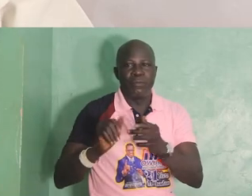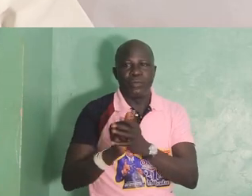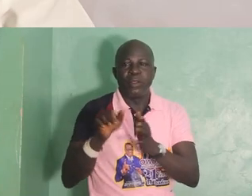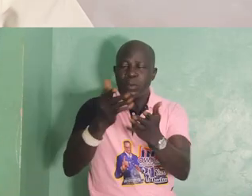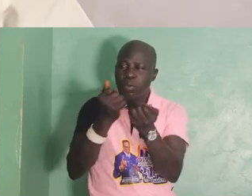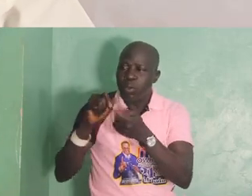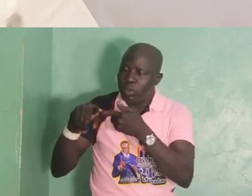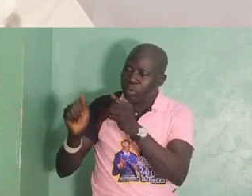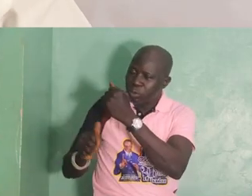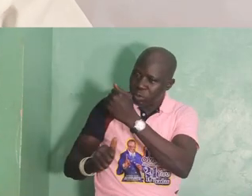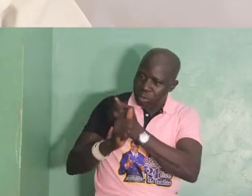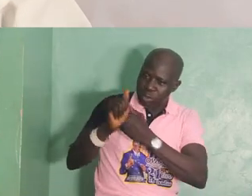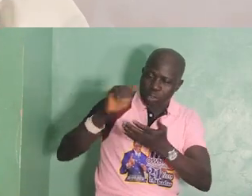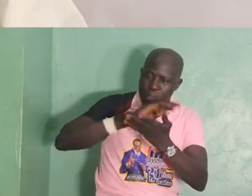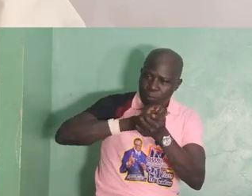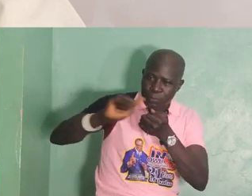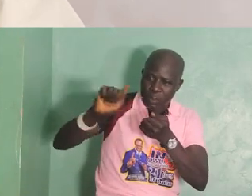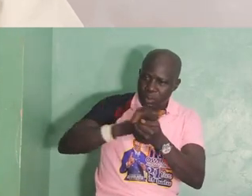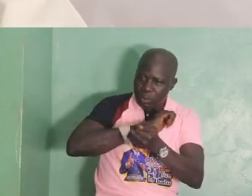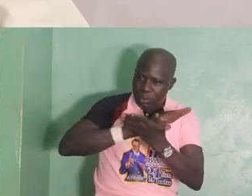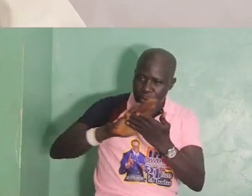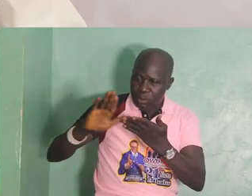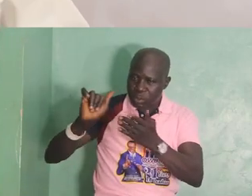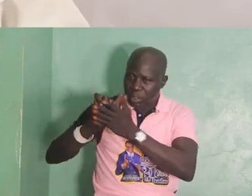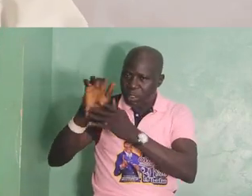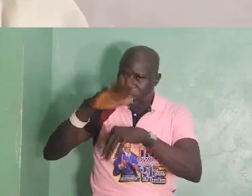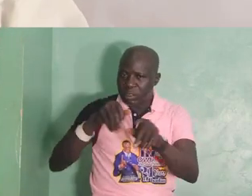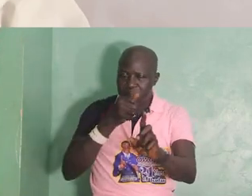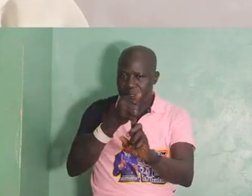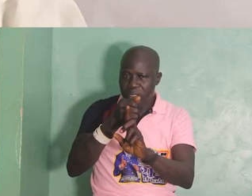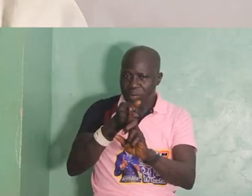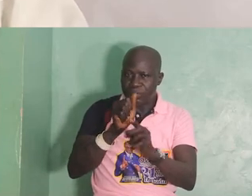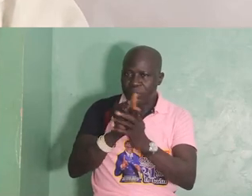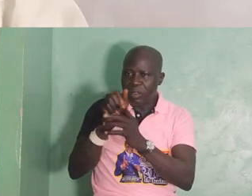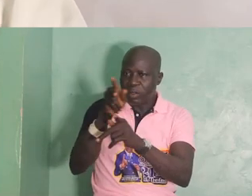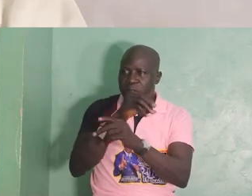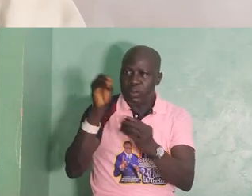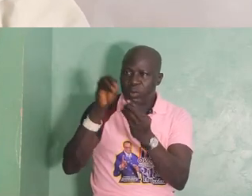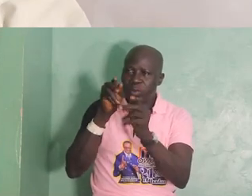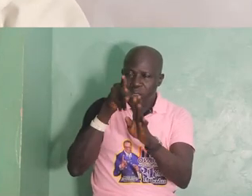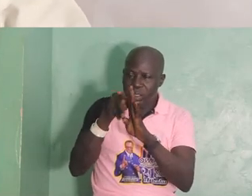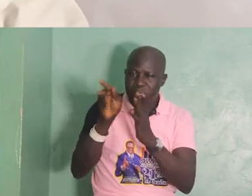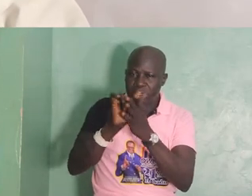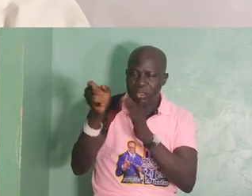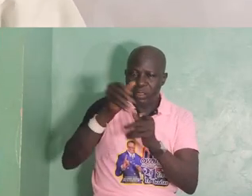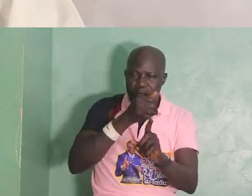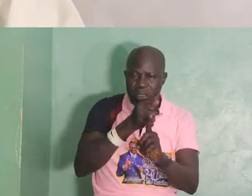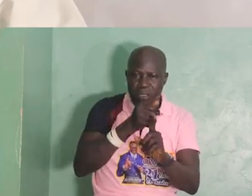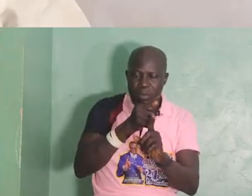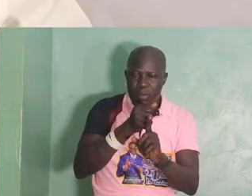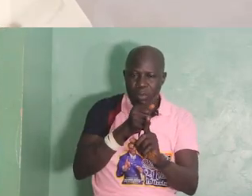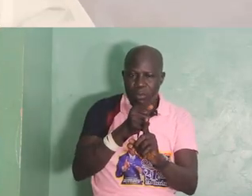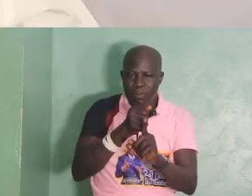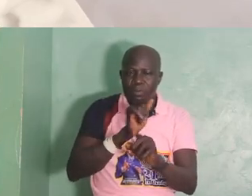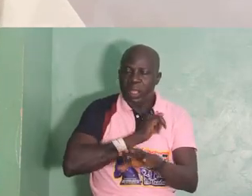rẹ̀. Bíbélì wí pé. Ẹni tó ní ọ̀rẹ́ púpọ̀. The one that keep much friends. Ó ń ṣe sí ìparun ara rẹ̀. To himself, his